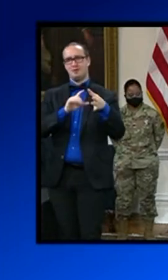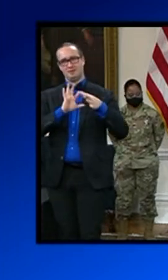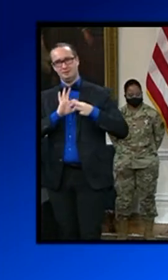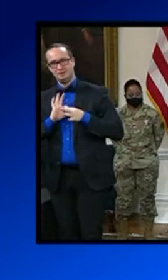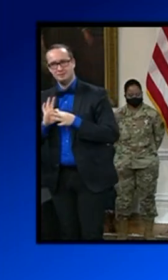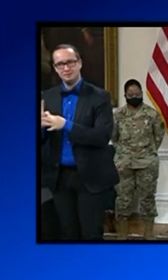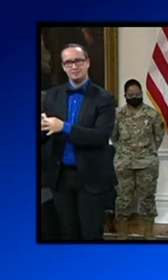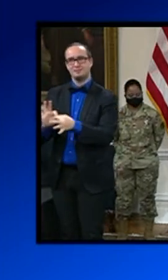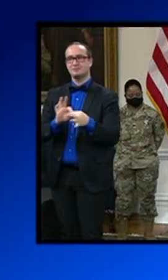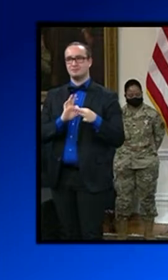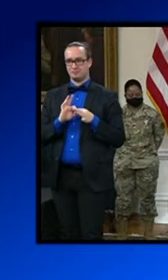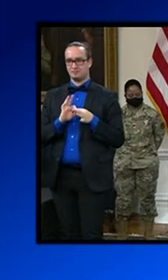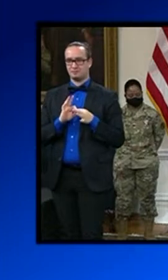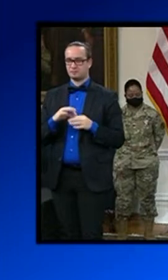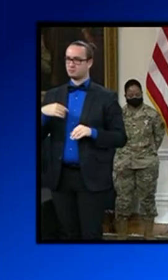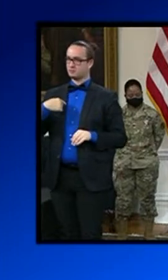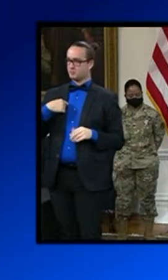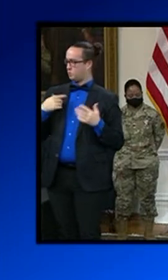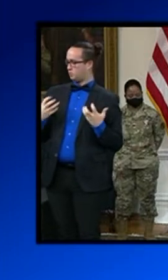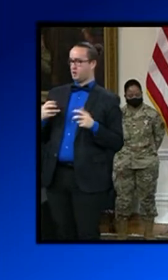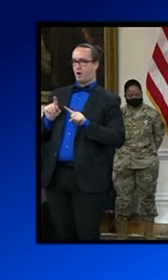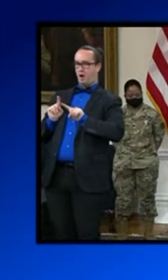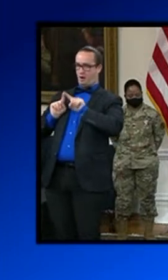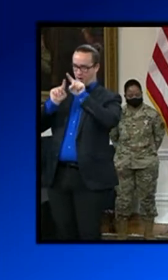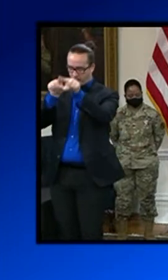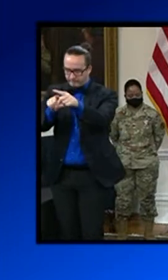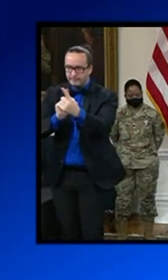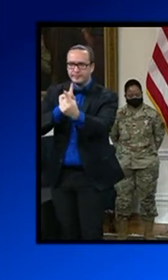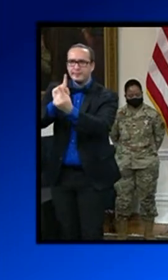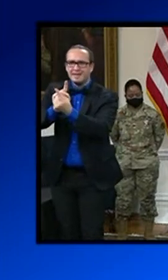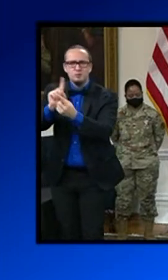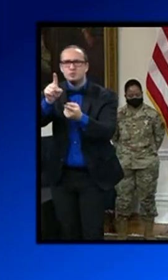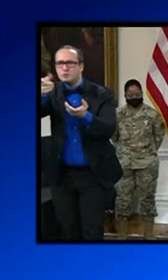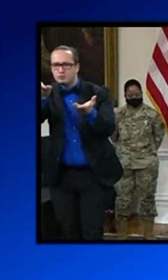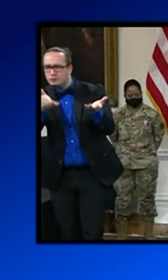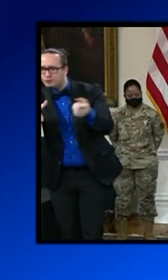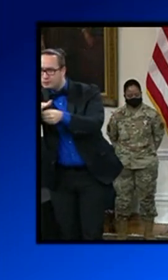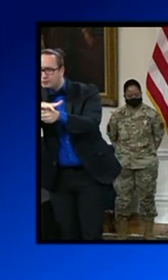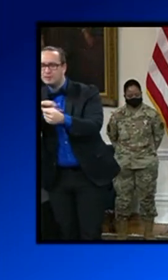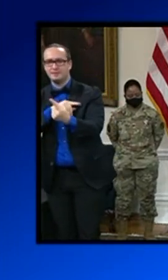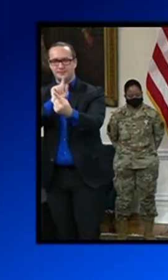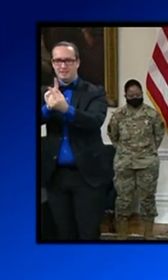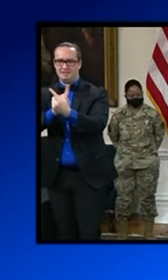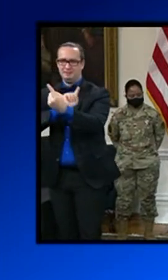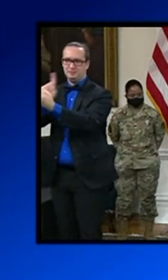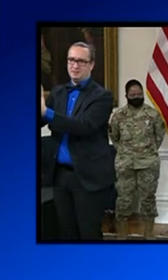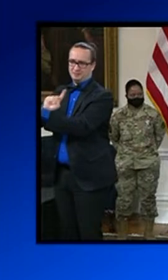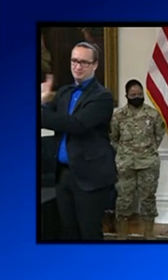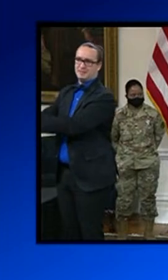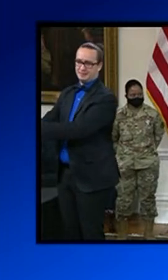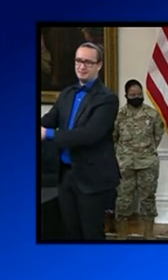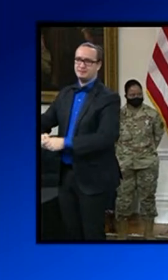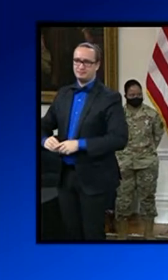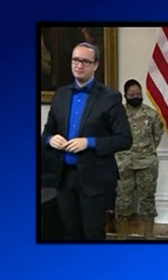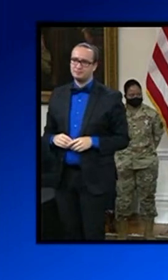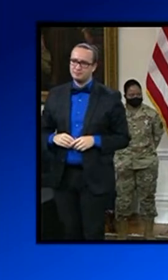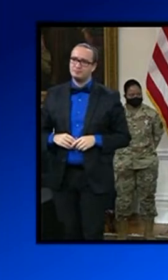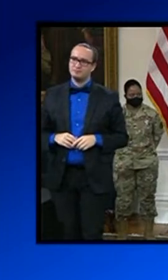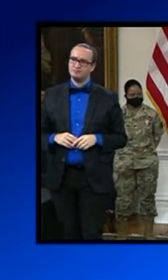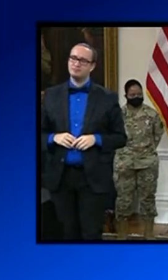that government often isn't able to do. Reed Temple AME Church in Prince George's